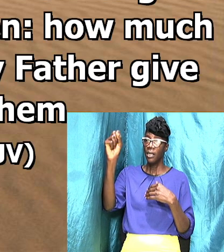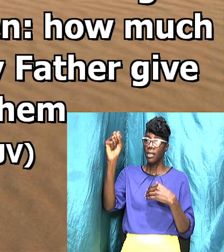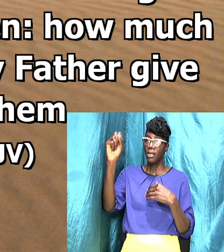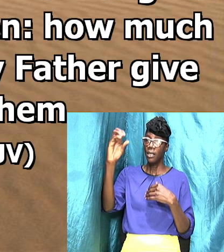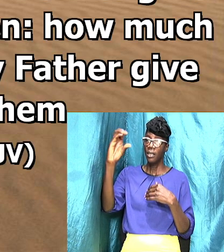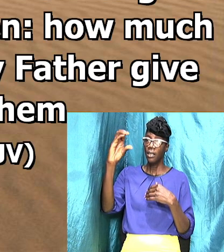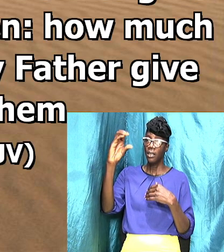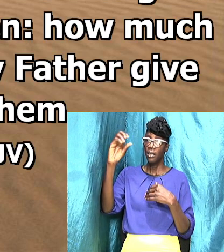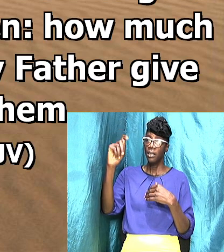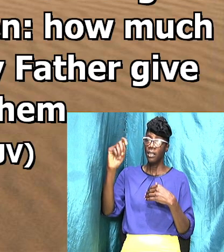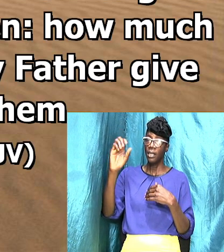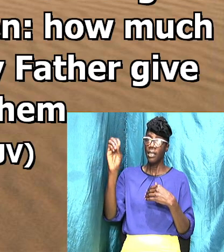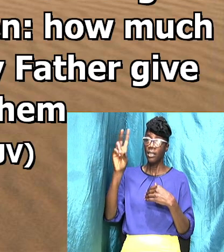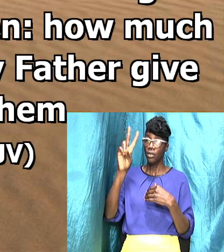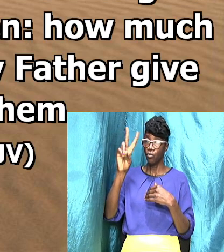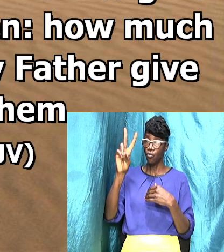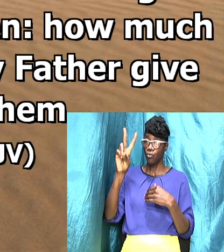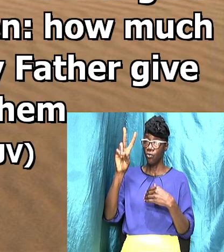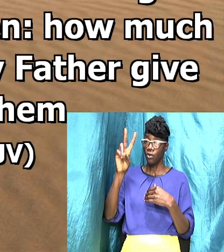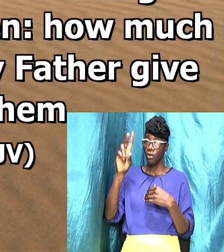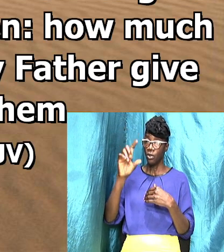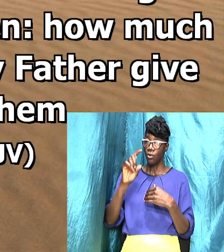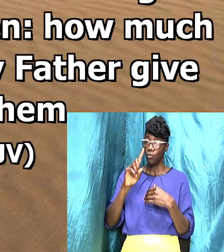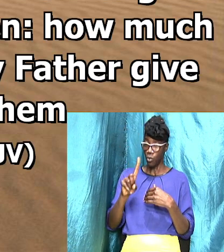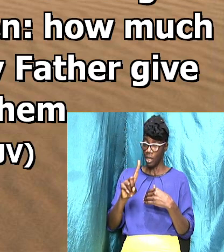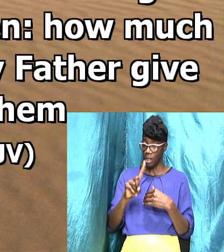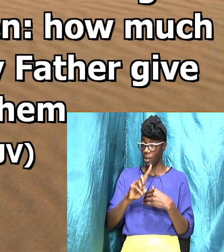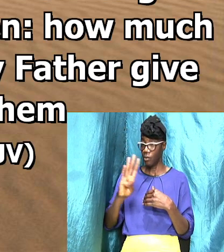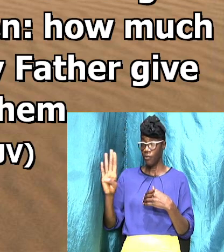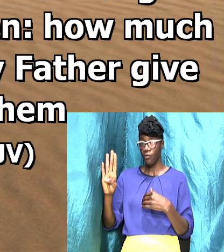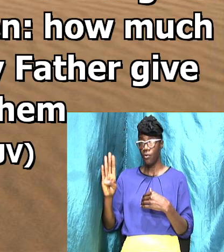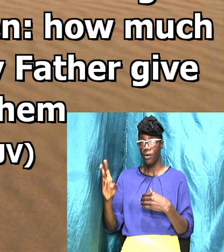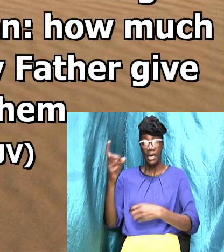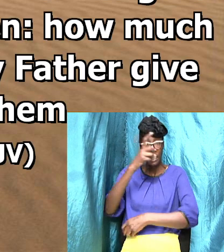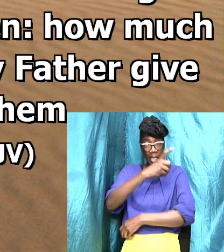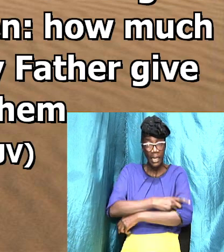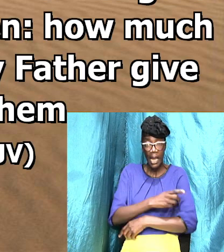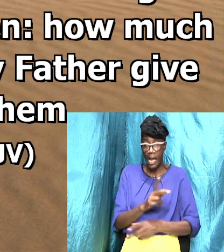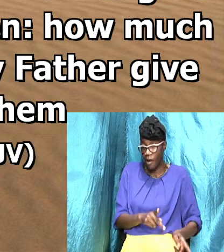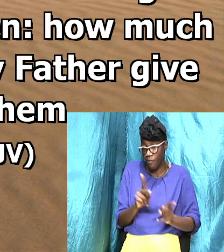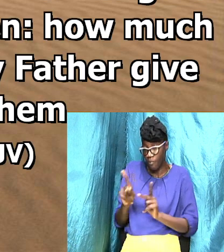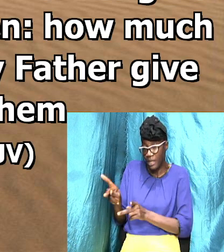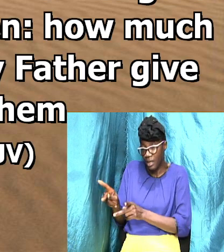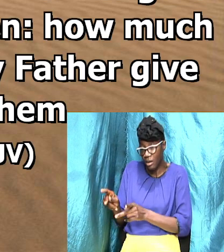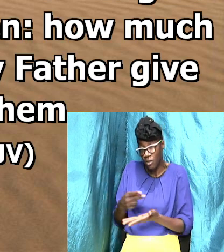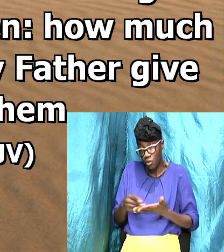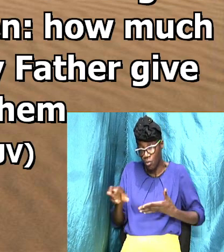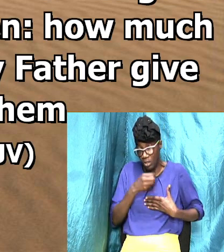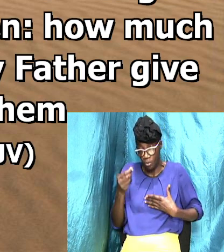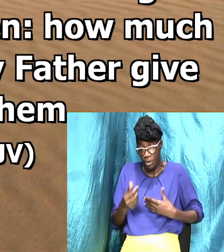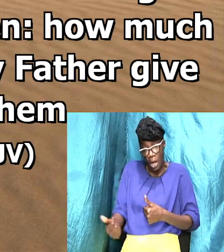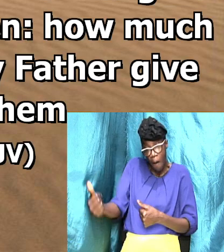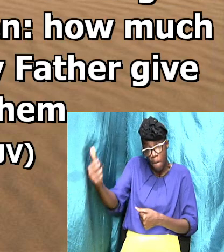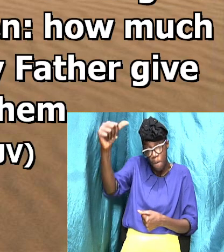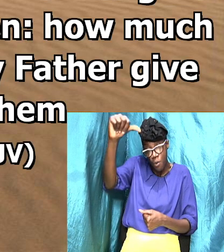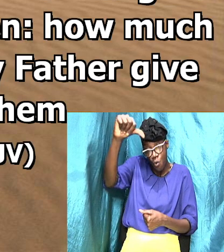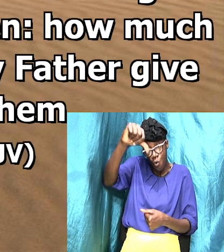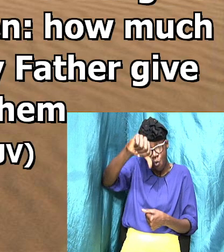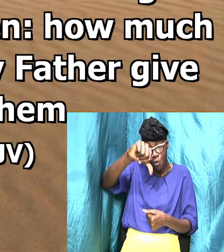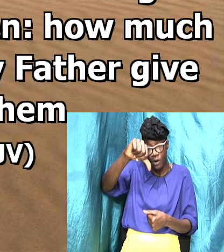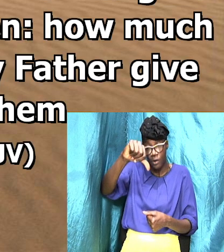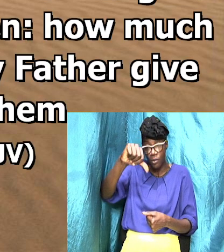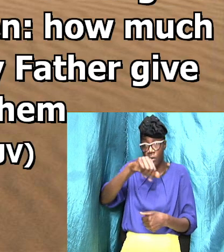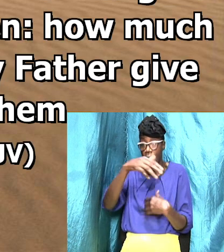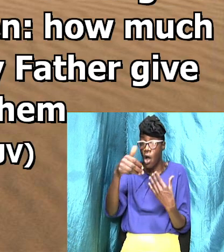4. And it was on the day of Pentecost that the Holy Ghost was poured out. So all the prophecies